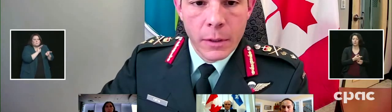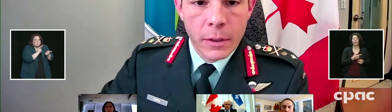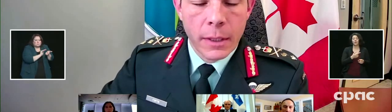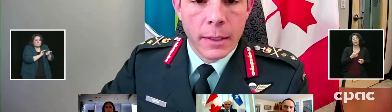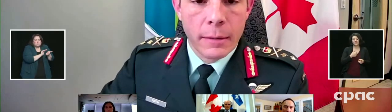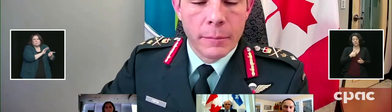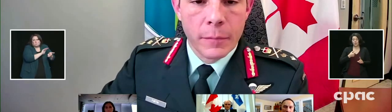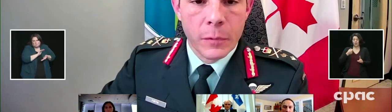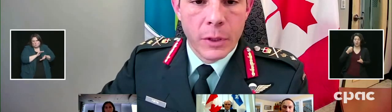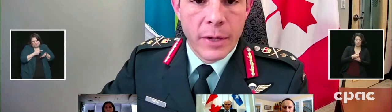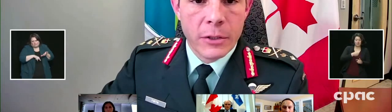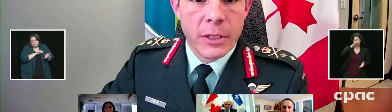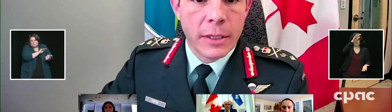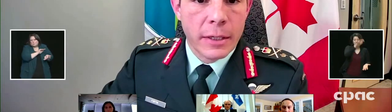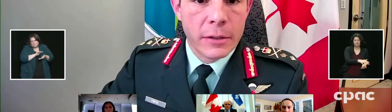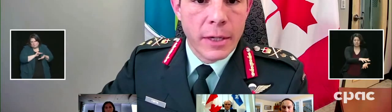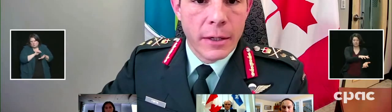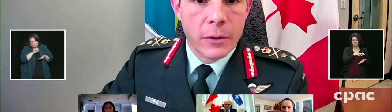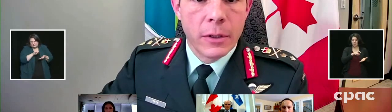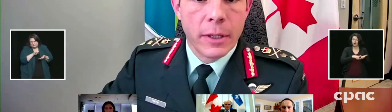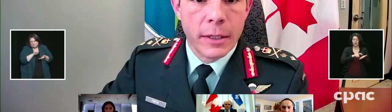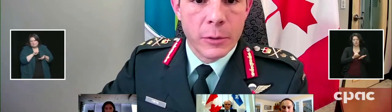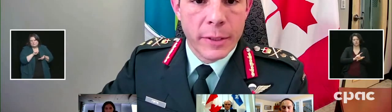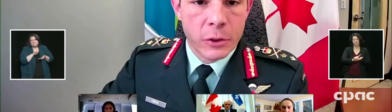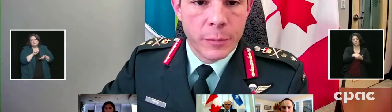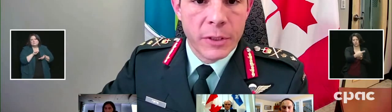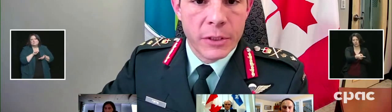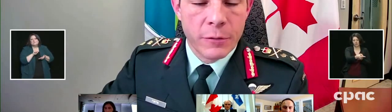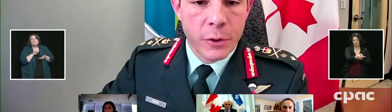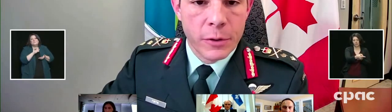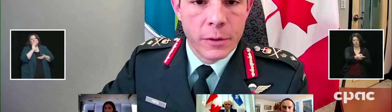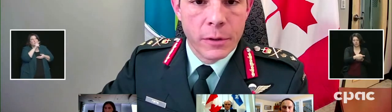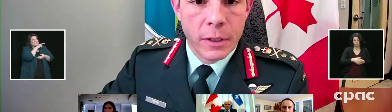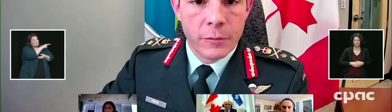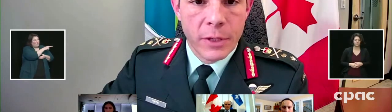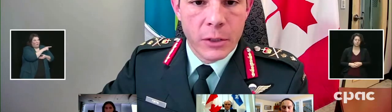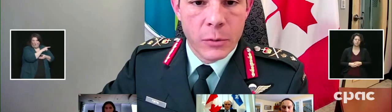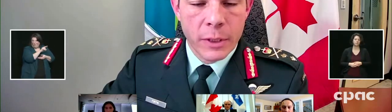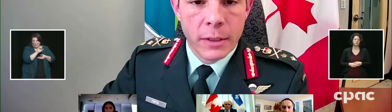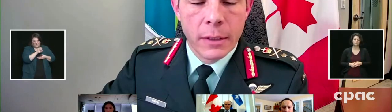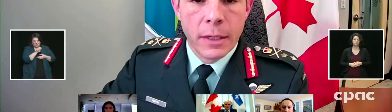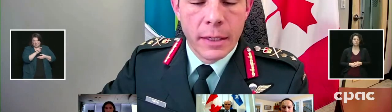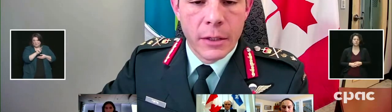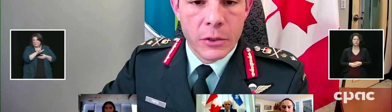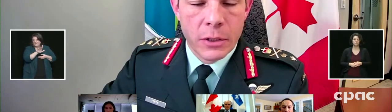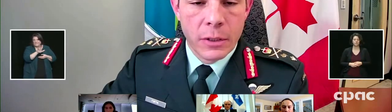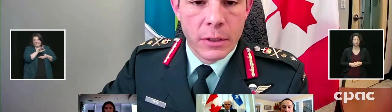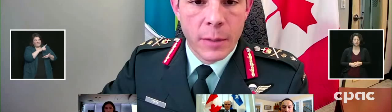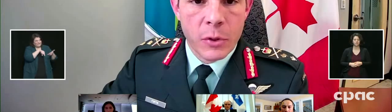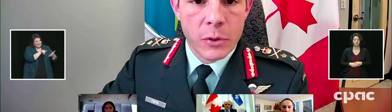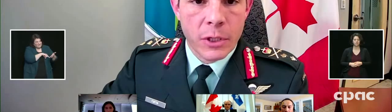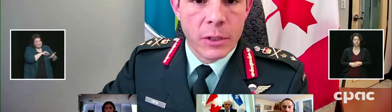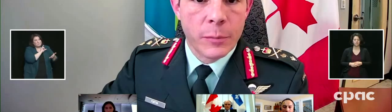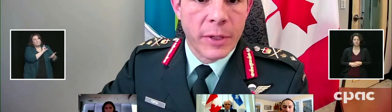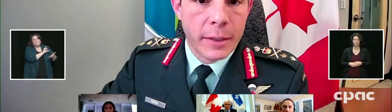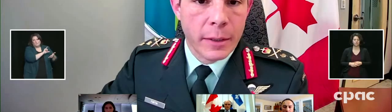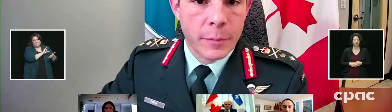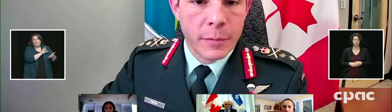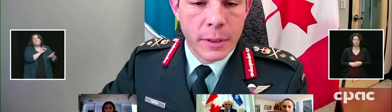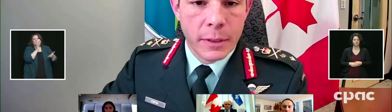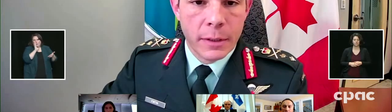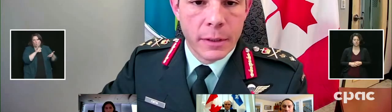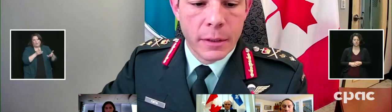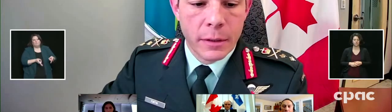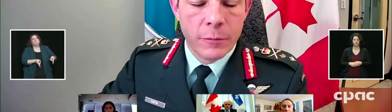now saying that our entire expected shipment is deferred for next week. And then the numbers will start to pick back